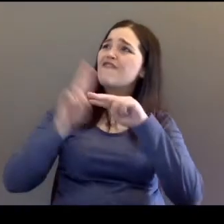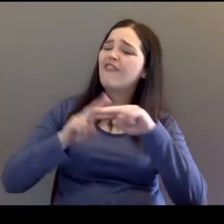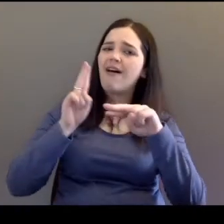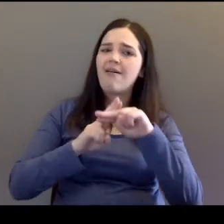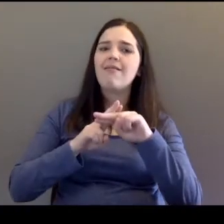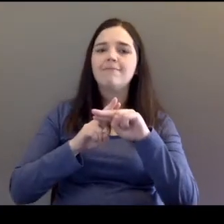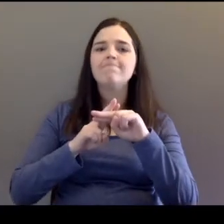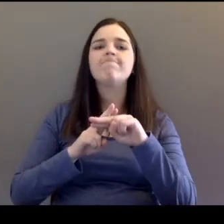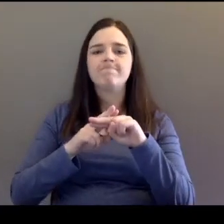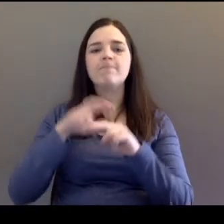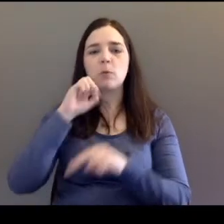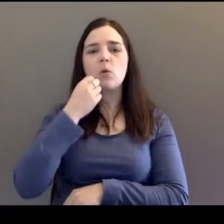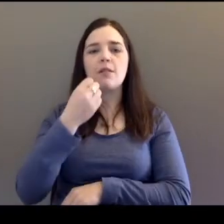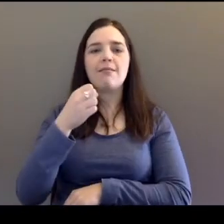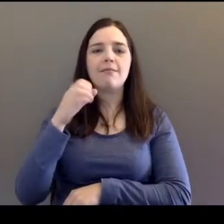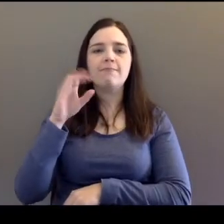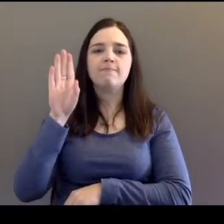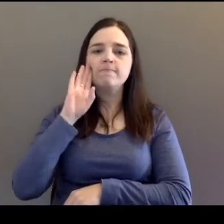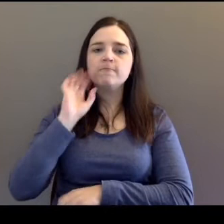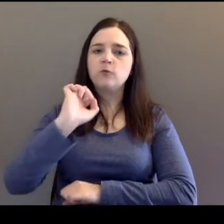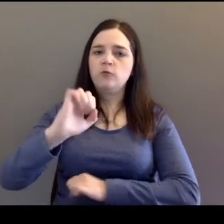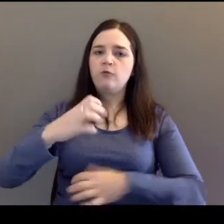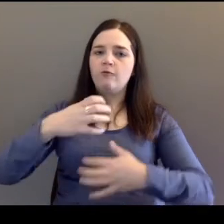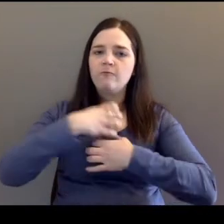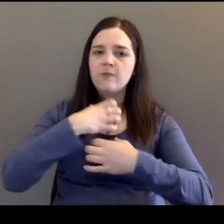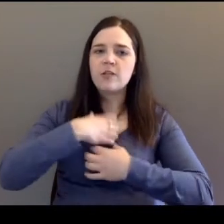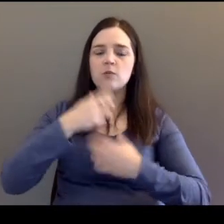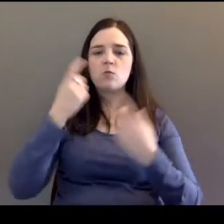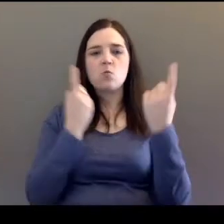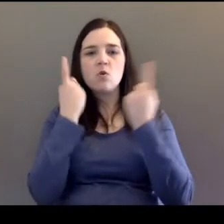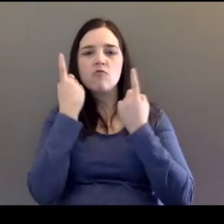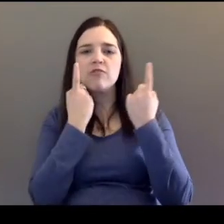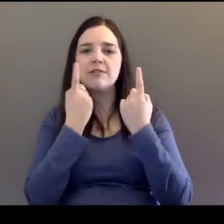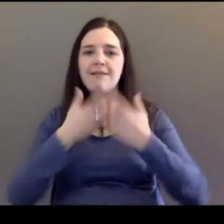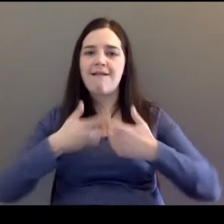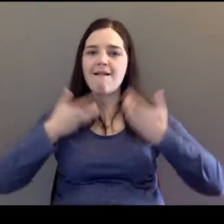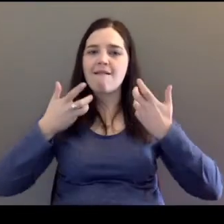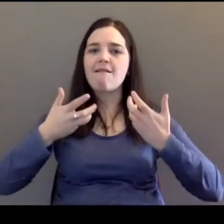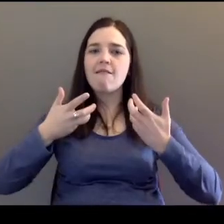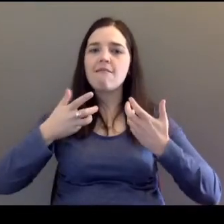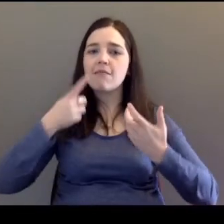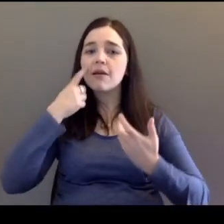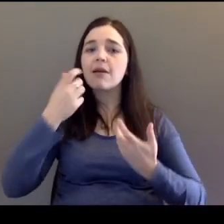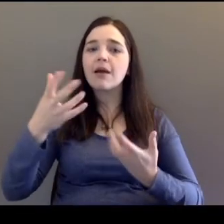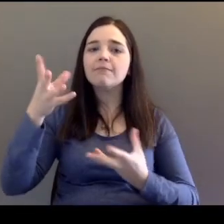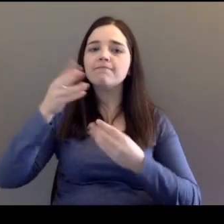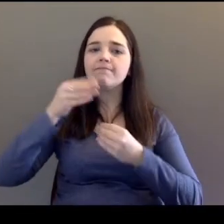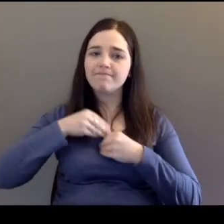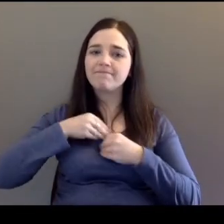big enough to hear your fears and your worries and, yes, your anger.